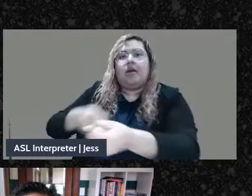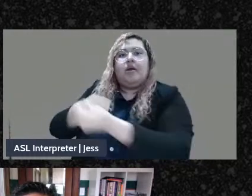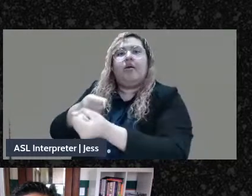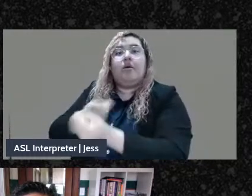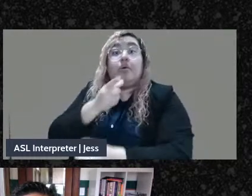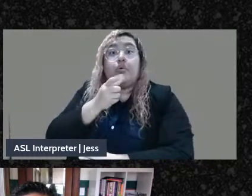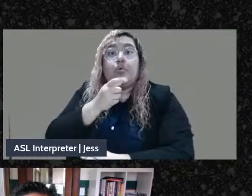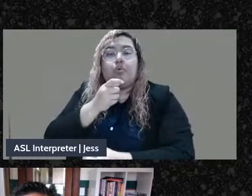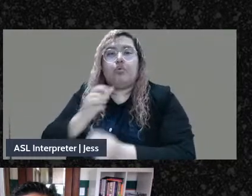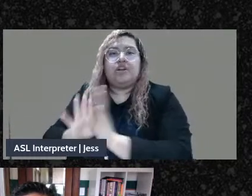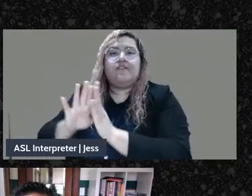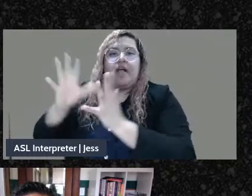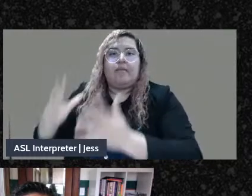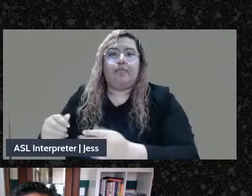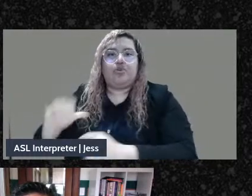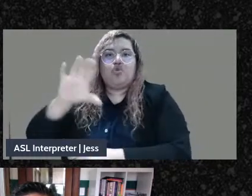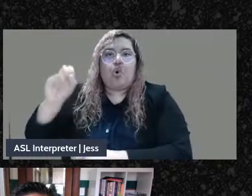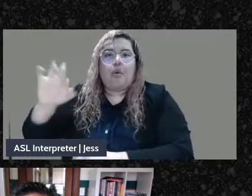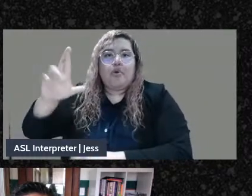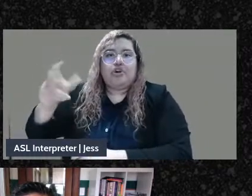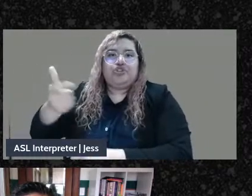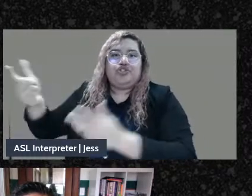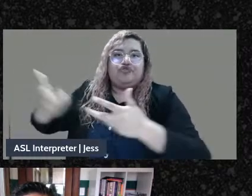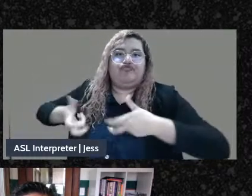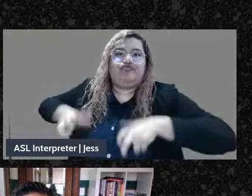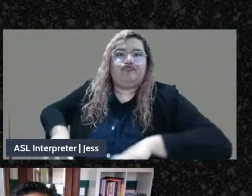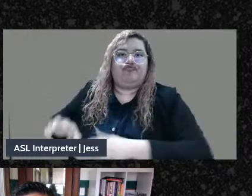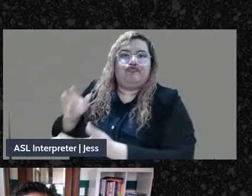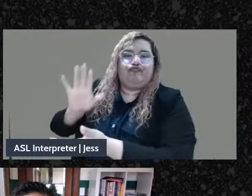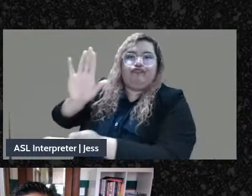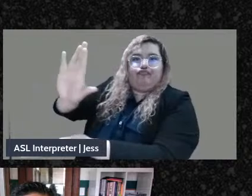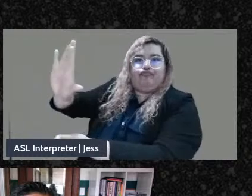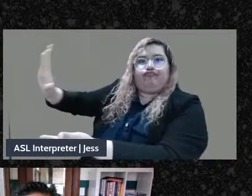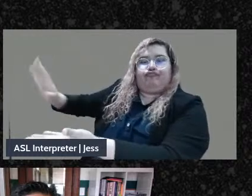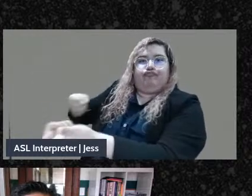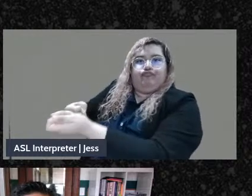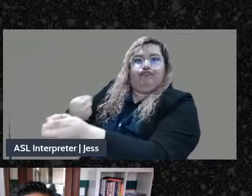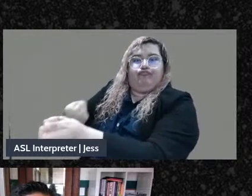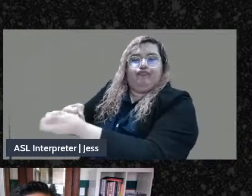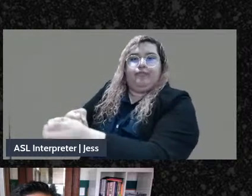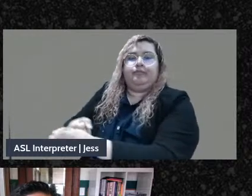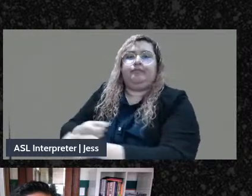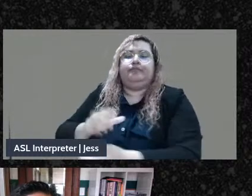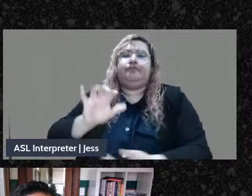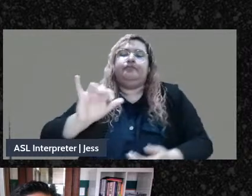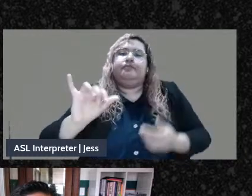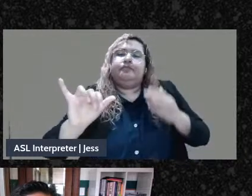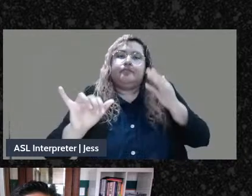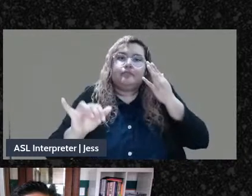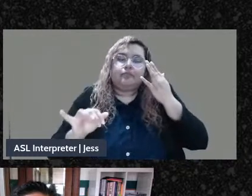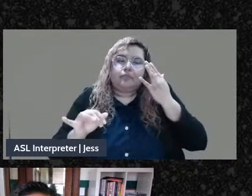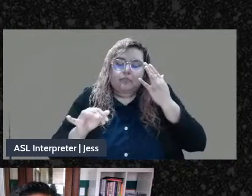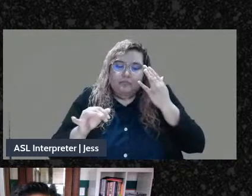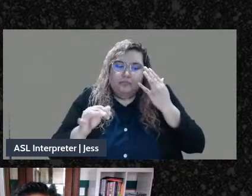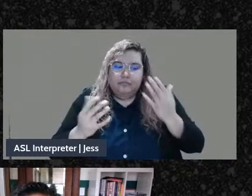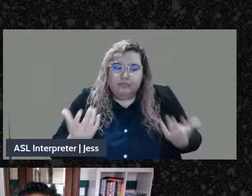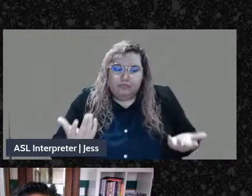and corporations. And so I think it felt important, especially in a place